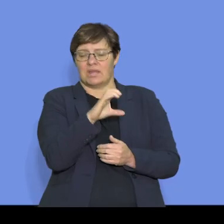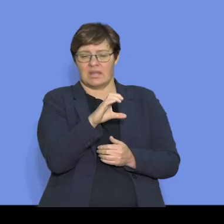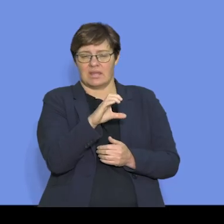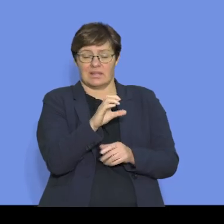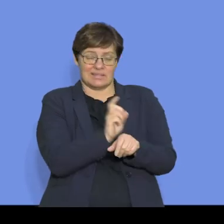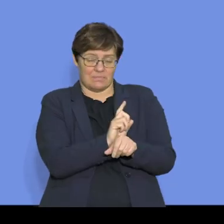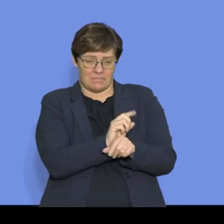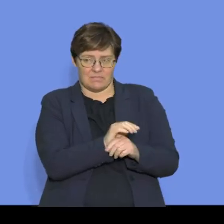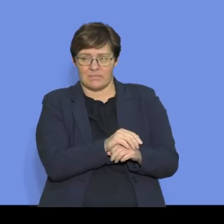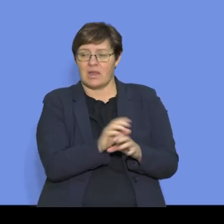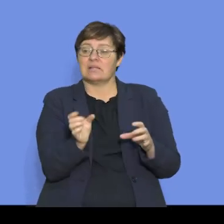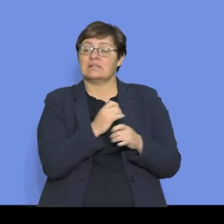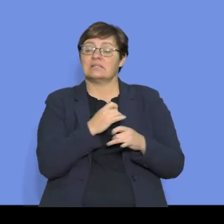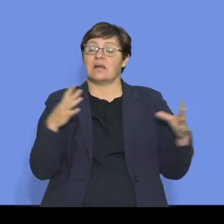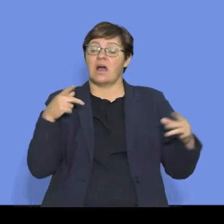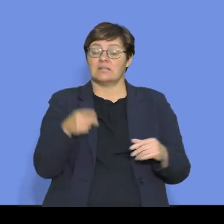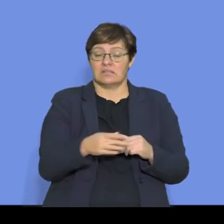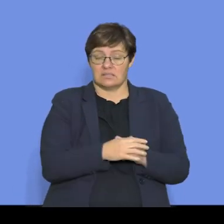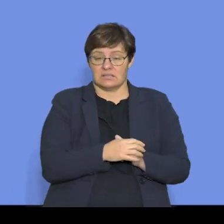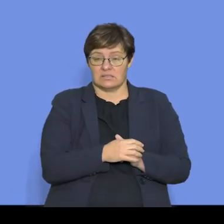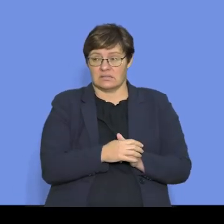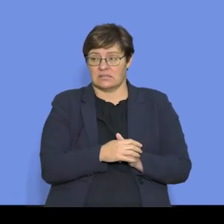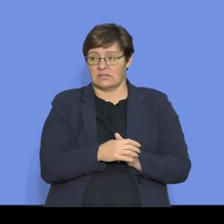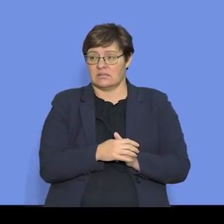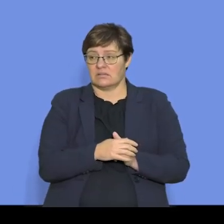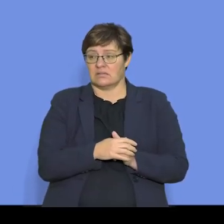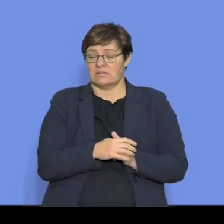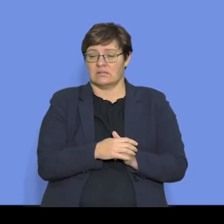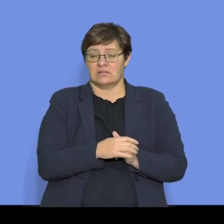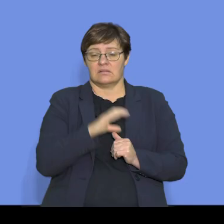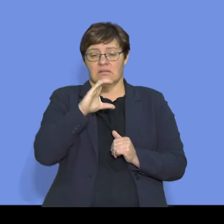Mesozoic era, at the beginning of the